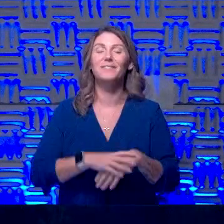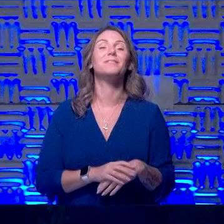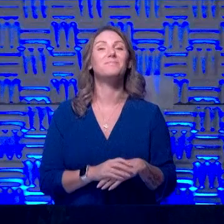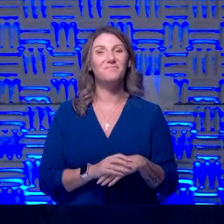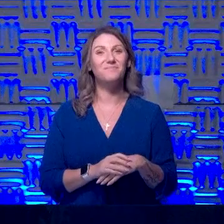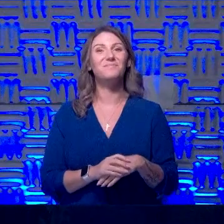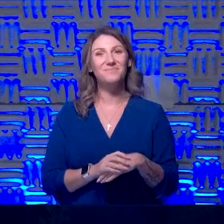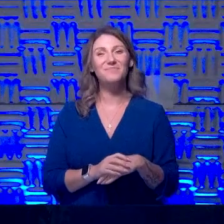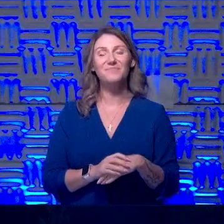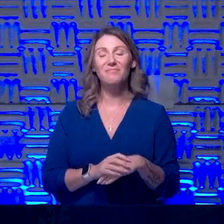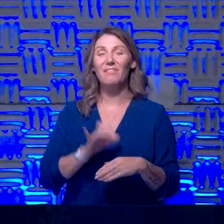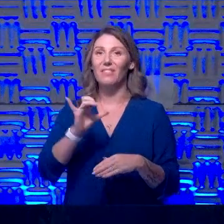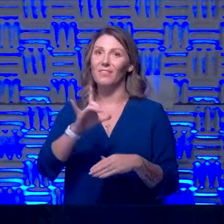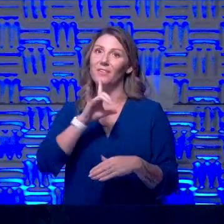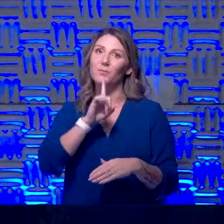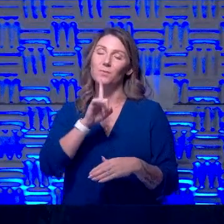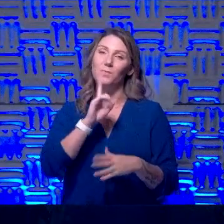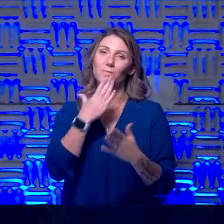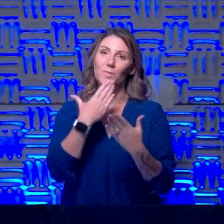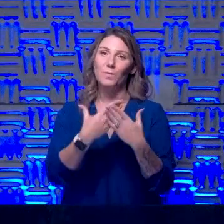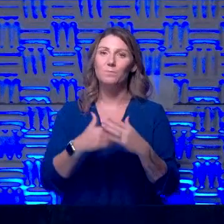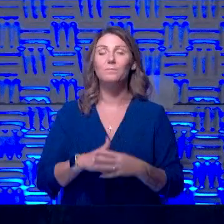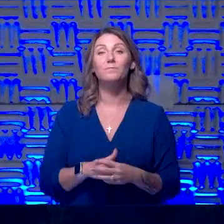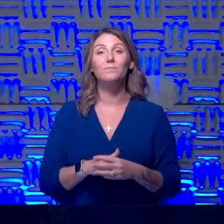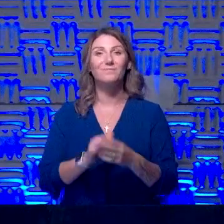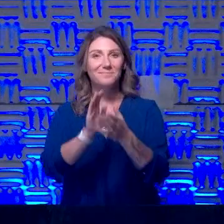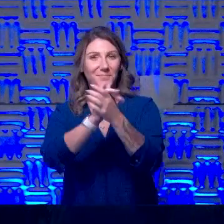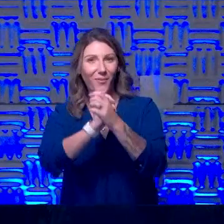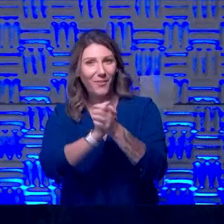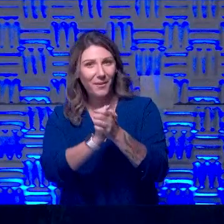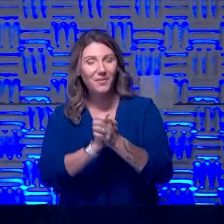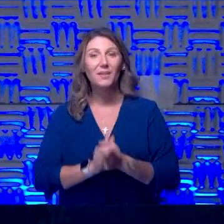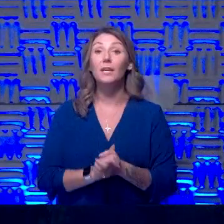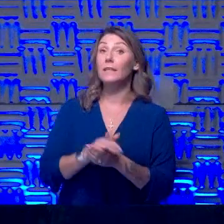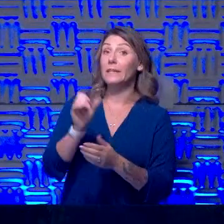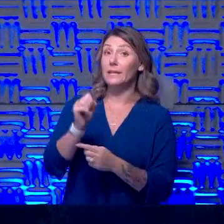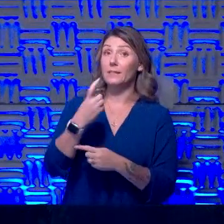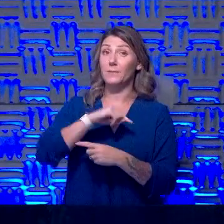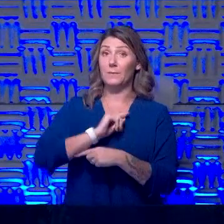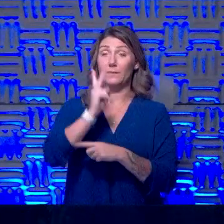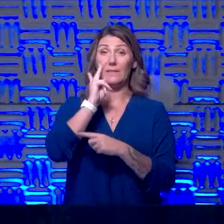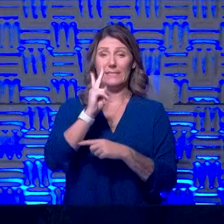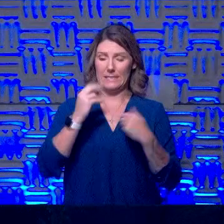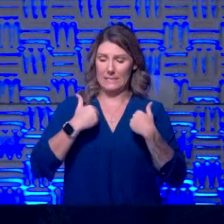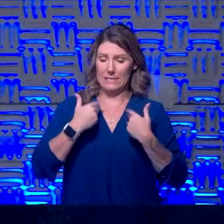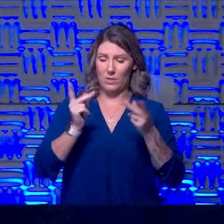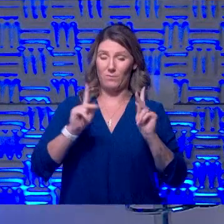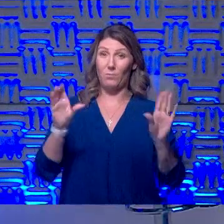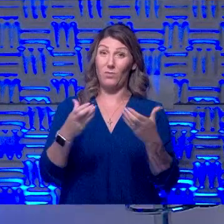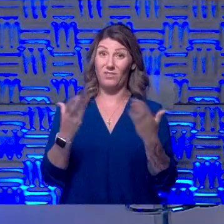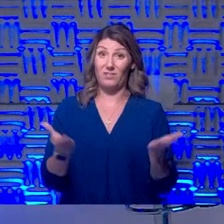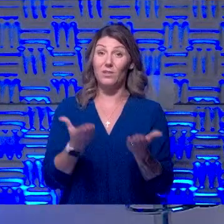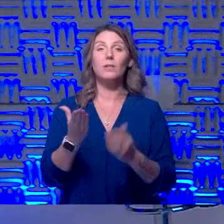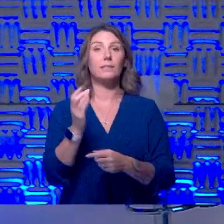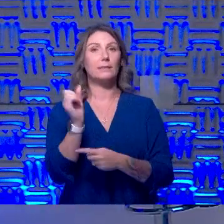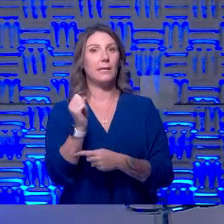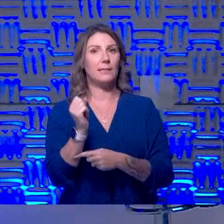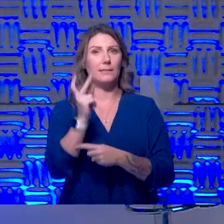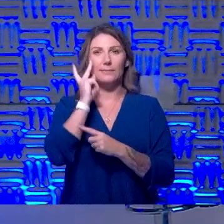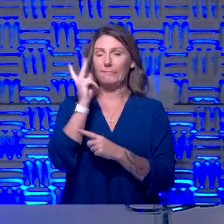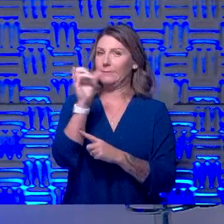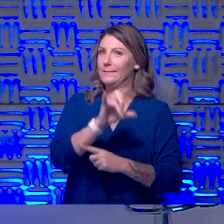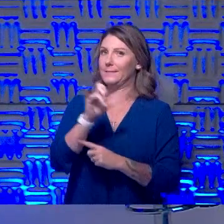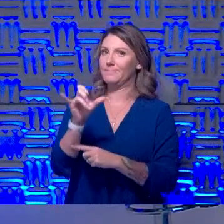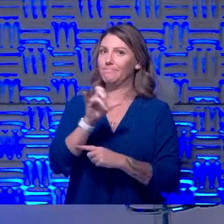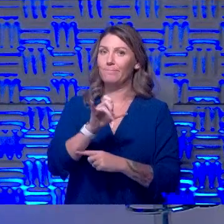right. that's a good thing, and so congratulations with that. And yes, we have seen a younger population here, Yeah. Dana. We have definitely seen the same thing.